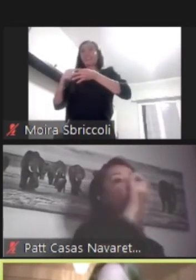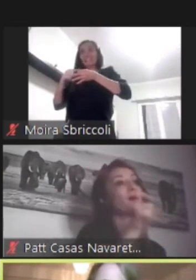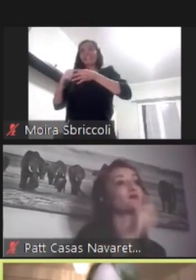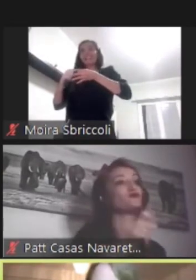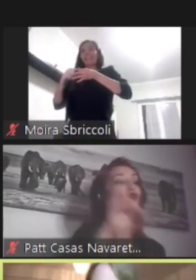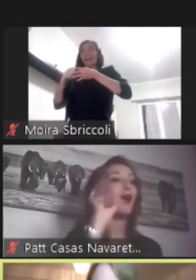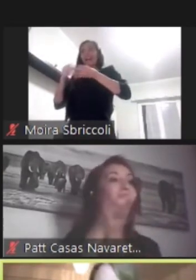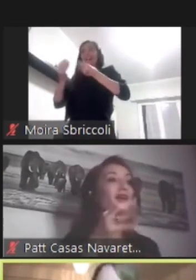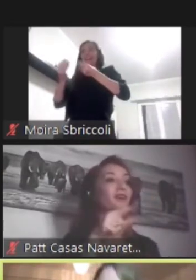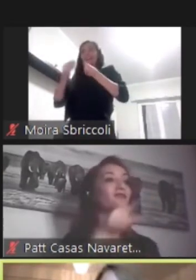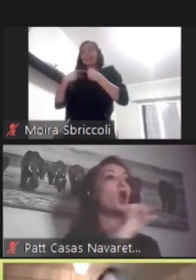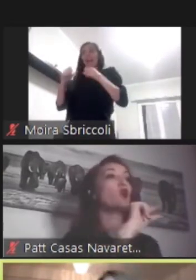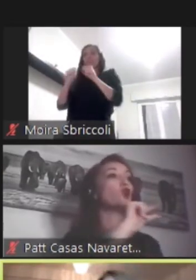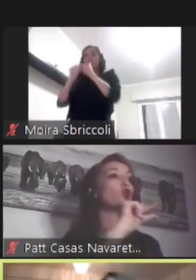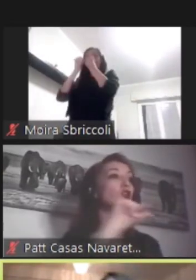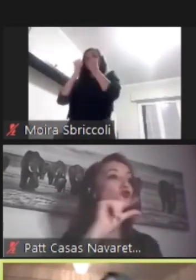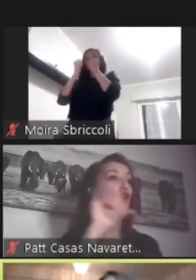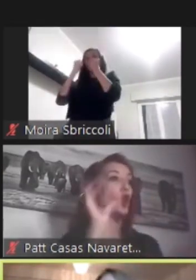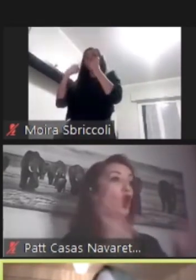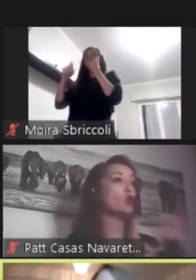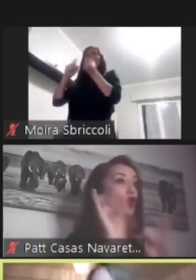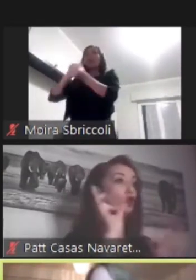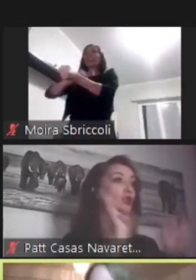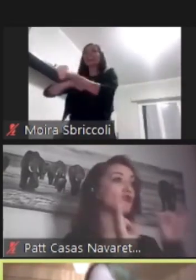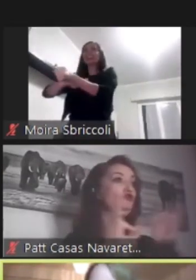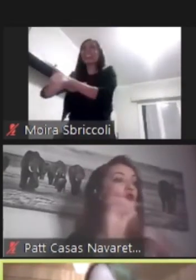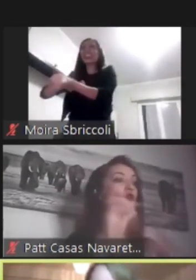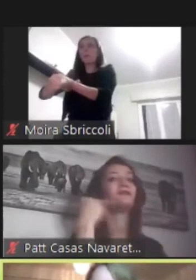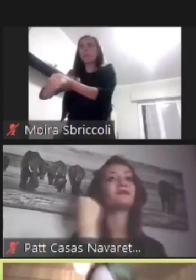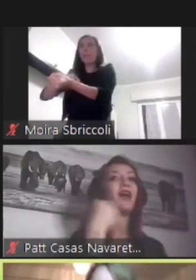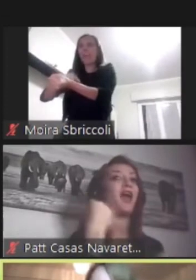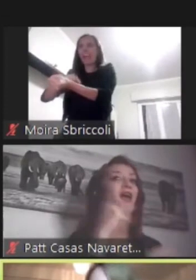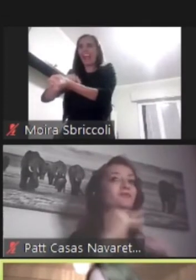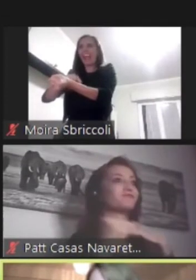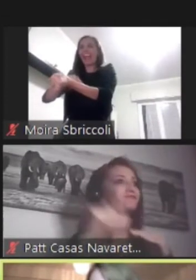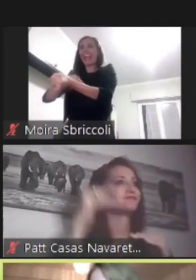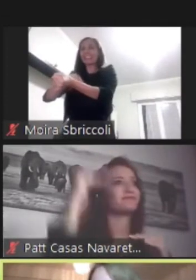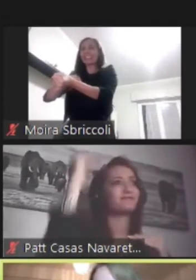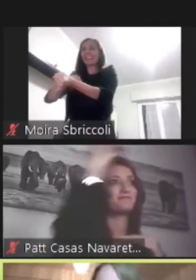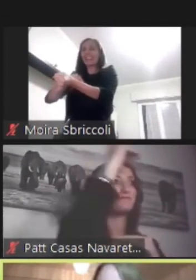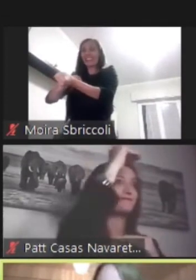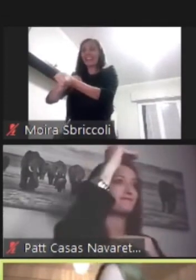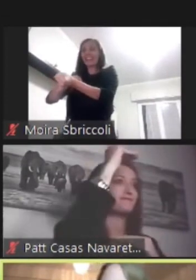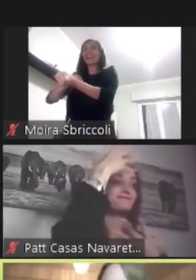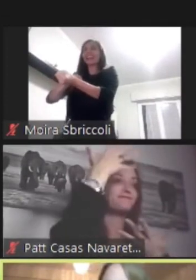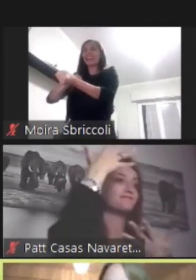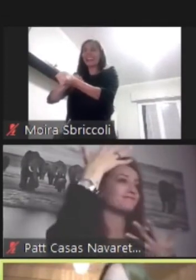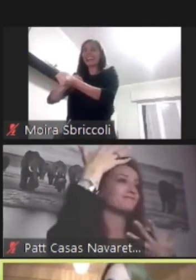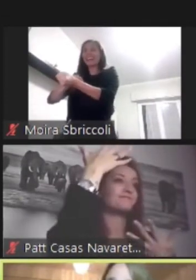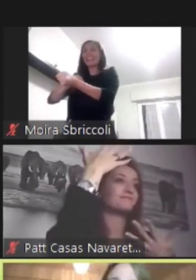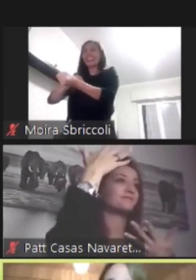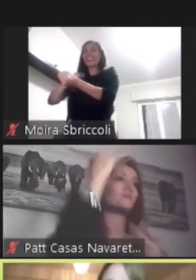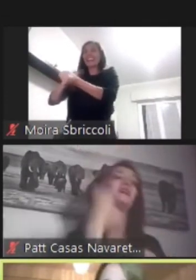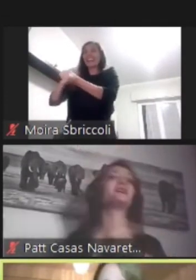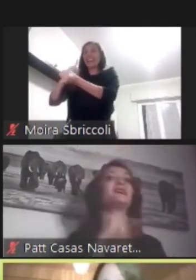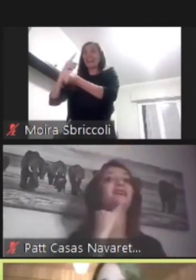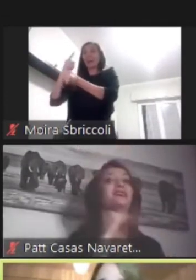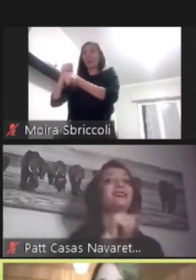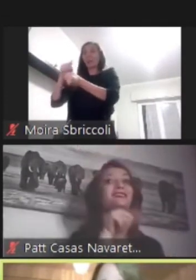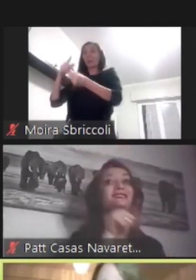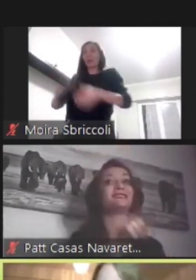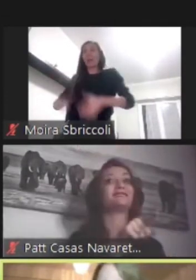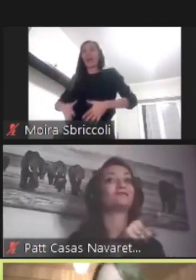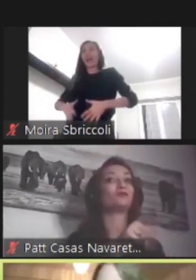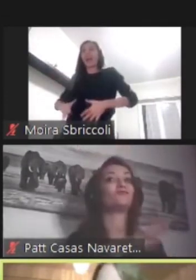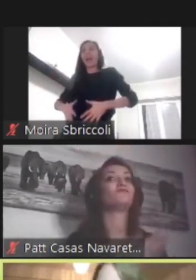fat storage in the tummy, abdomen area. So when I use this